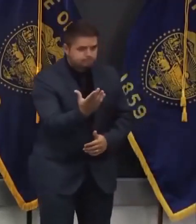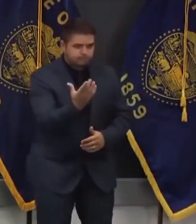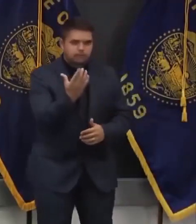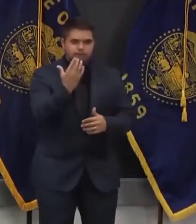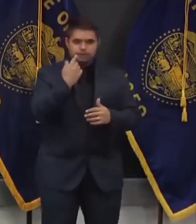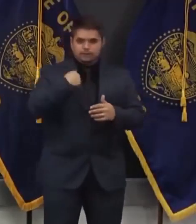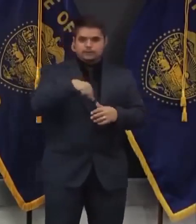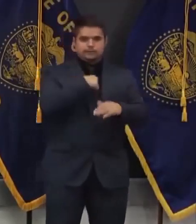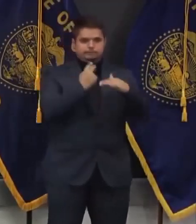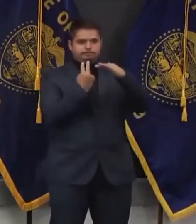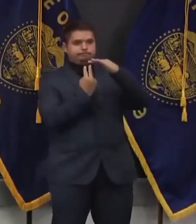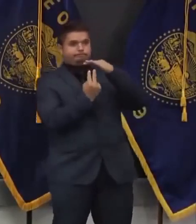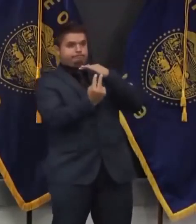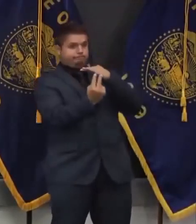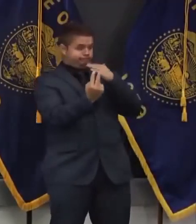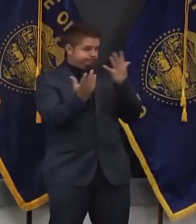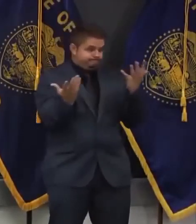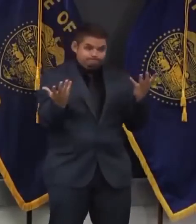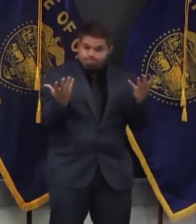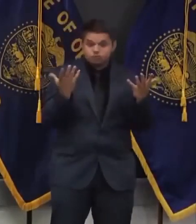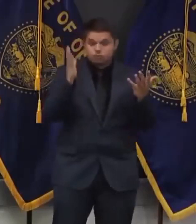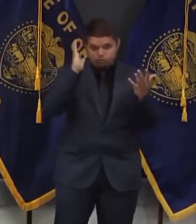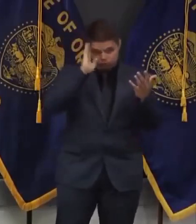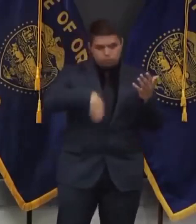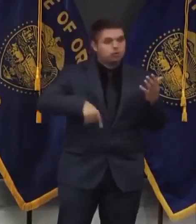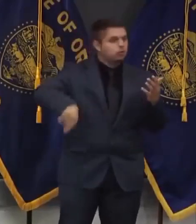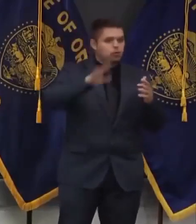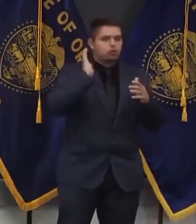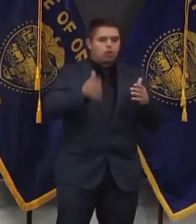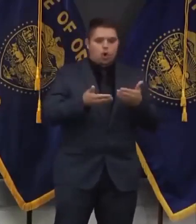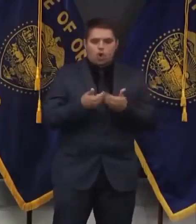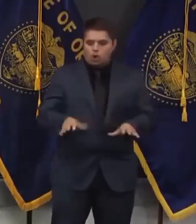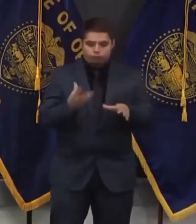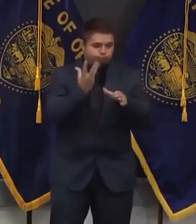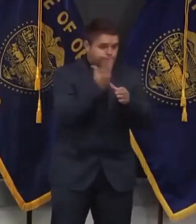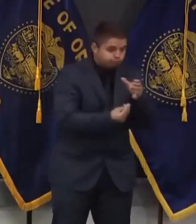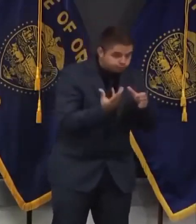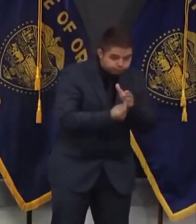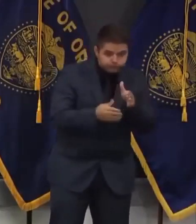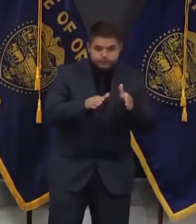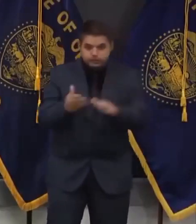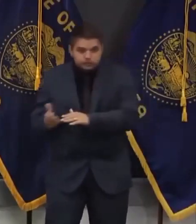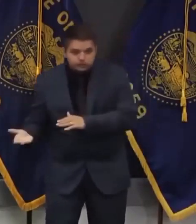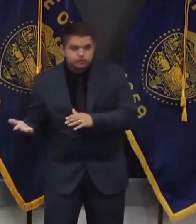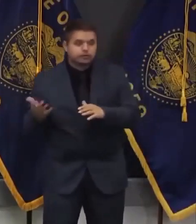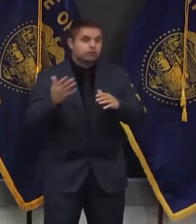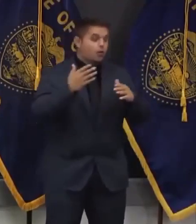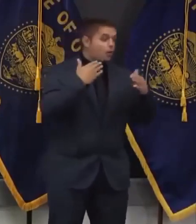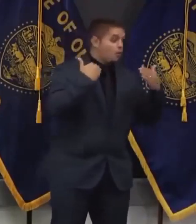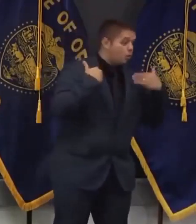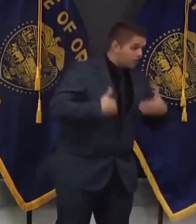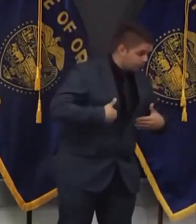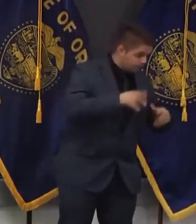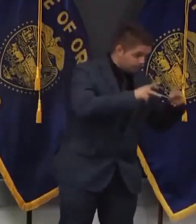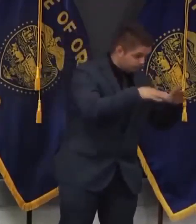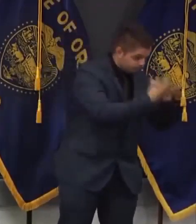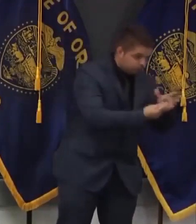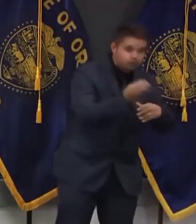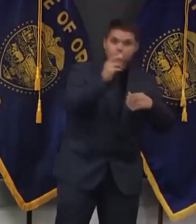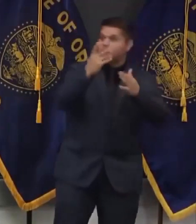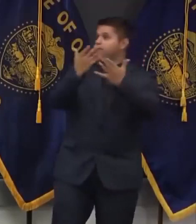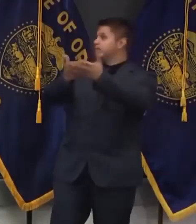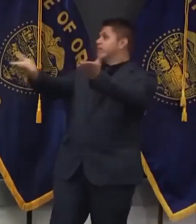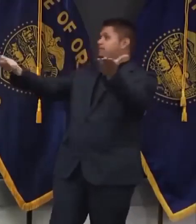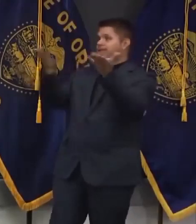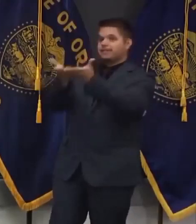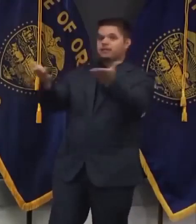deal of loss, both in structures and in human lives. This could be the greatest loss of